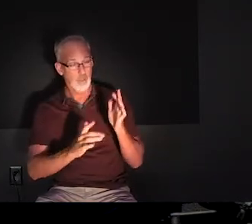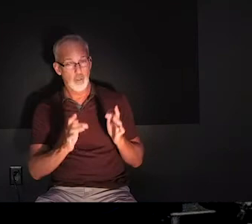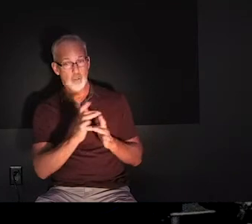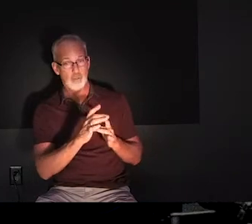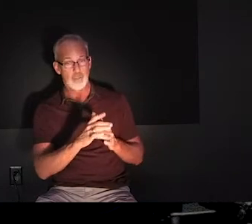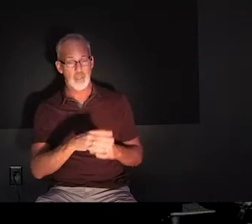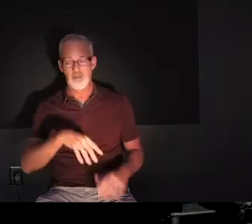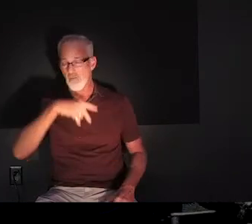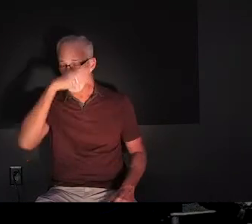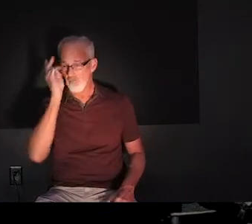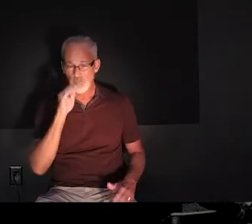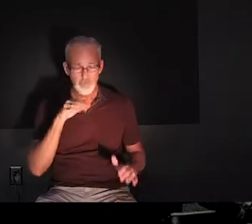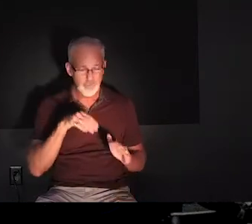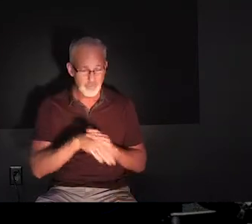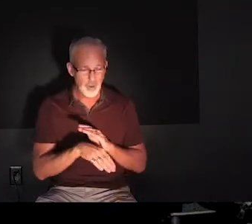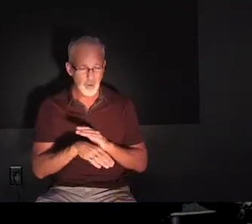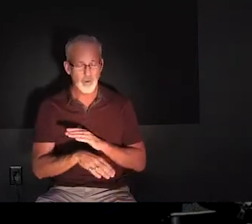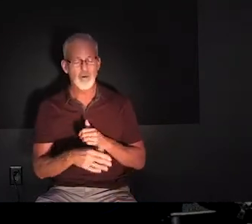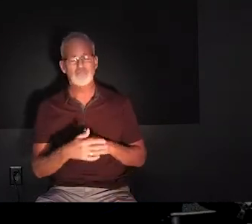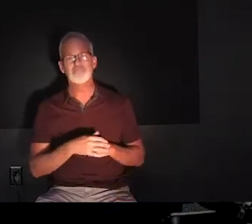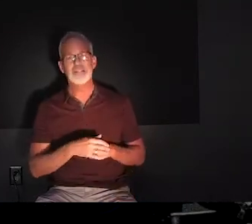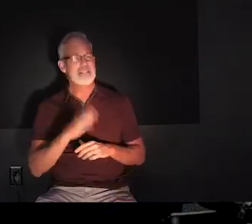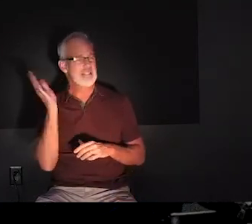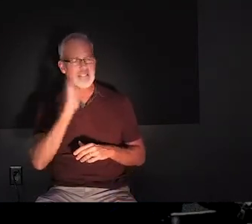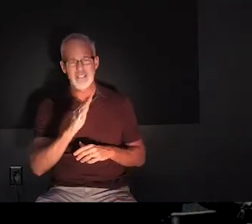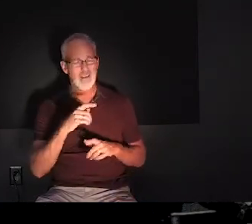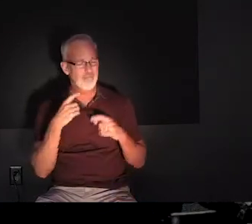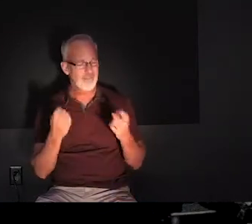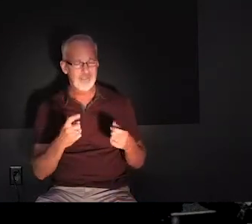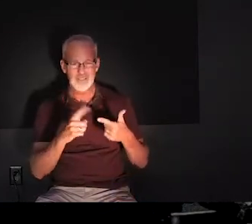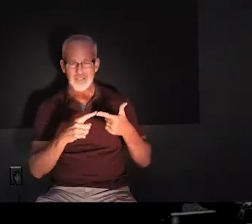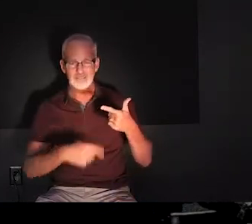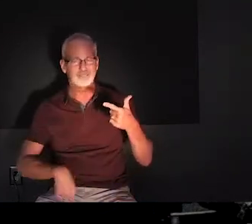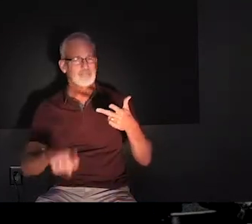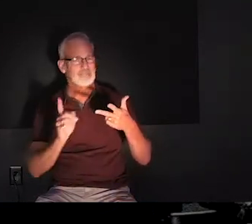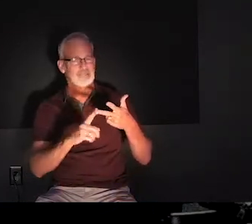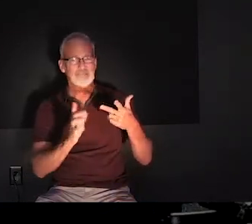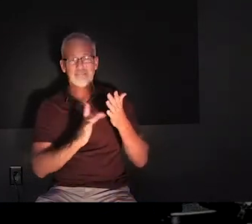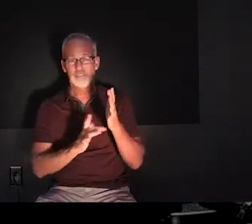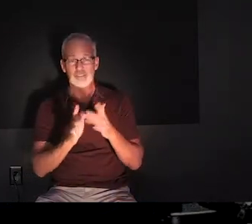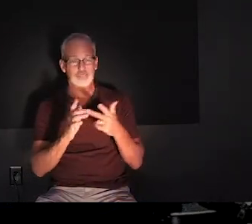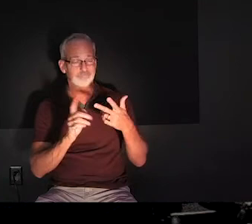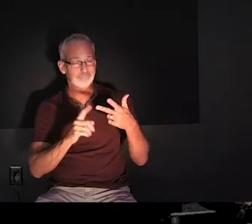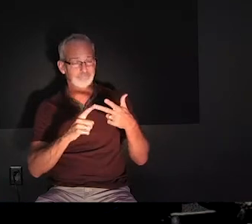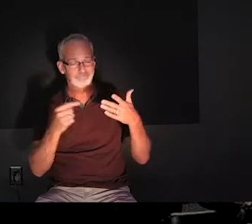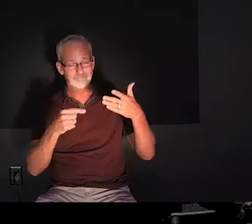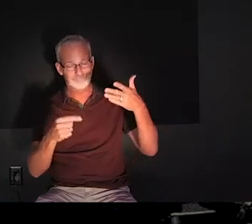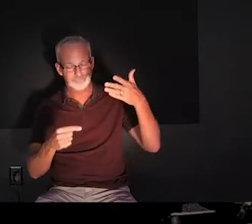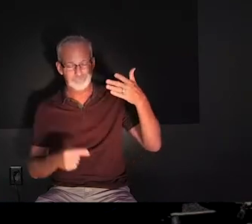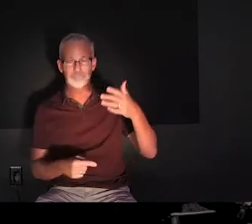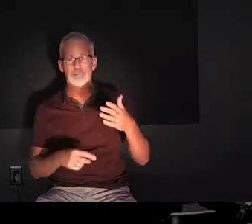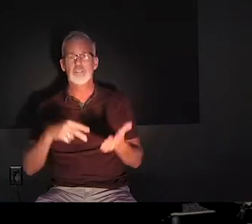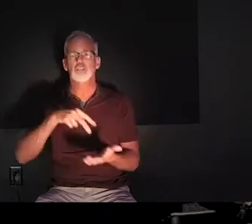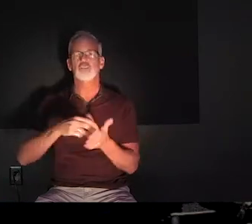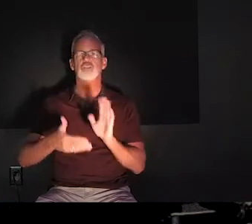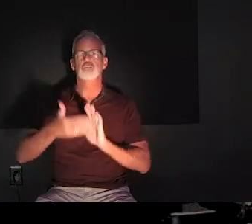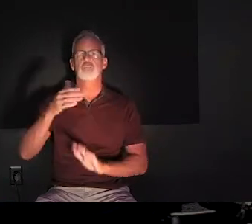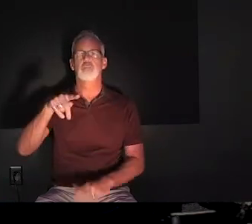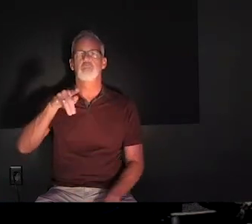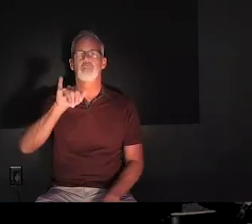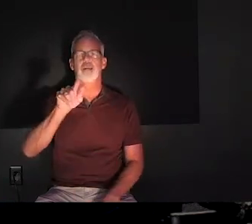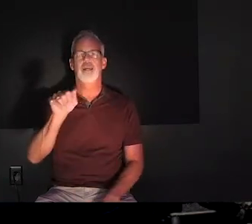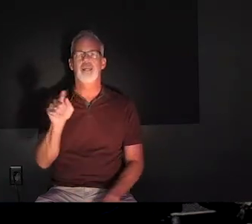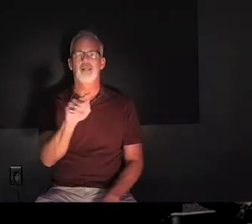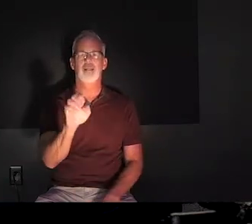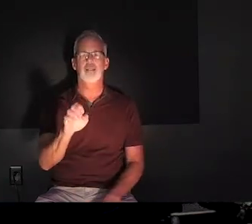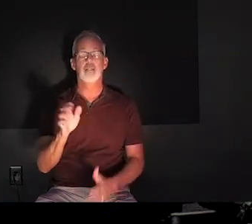virgin birth? Can I tell you about Jesus who never sinned, never did something wrong? Can I tell you about Jesus, how he stood before Pontius Pilate? Can I